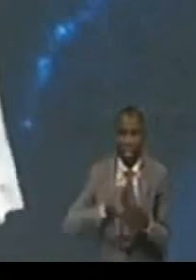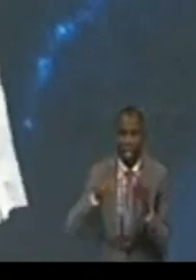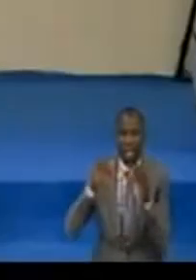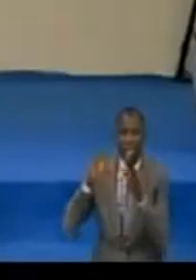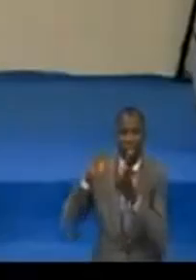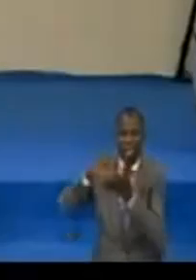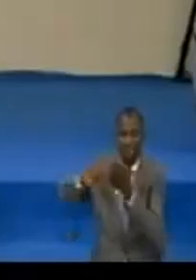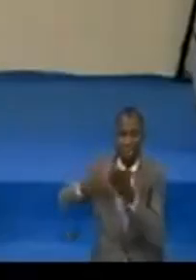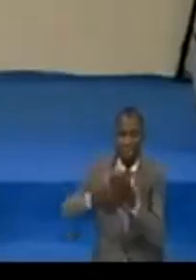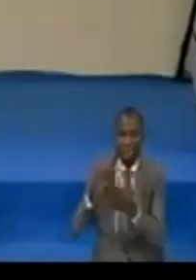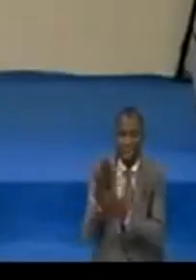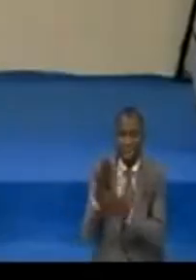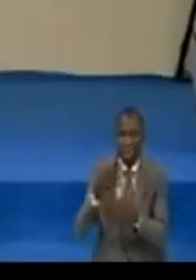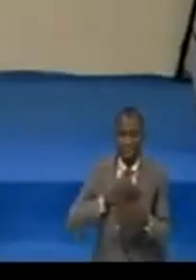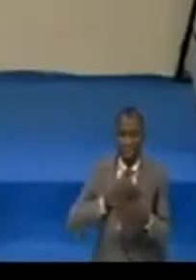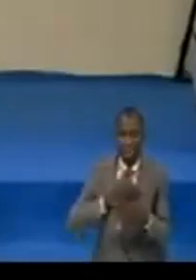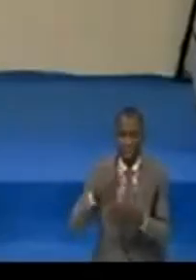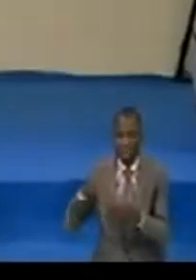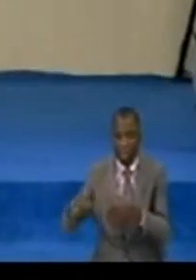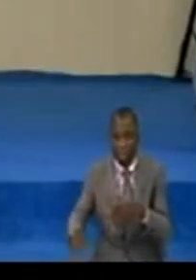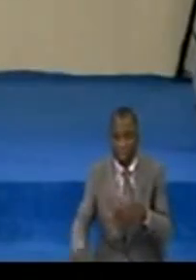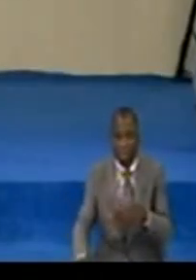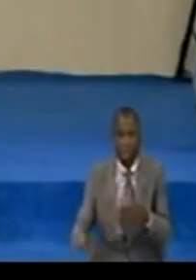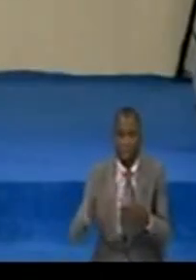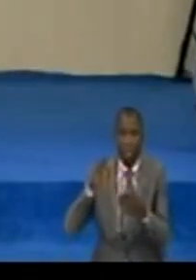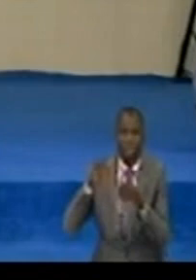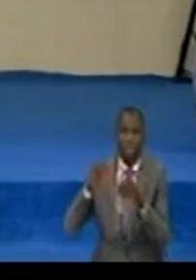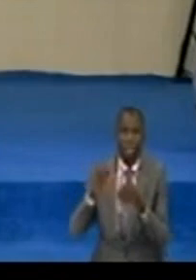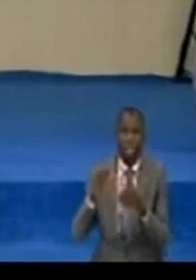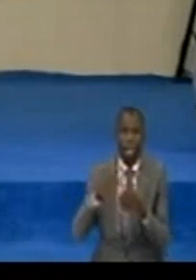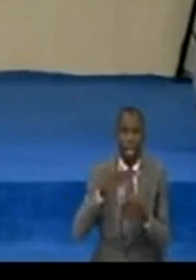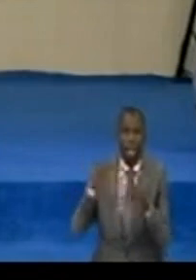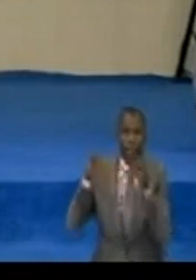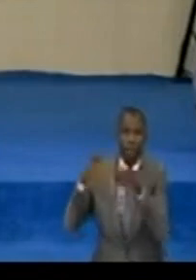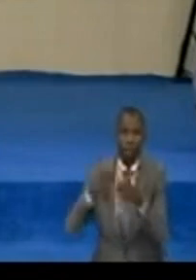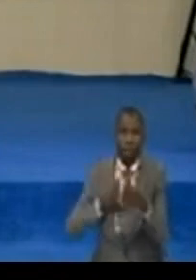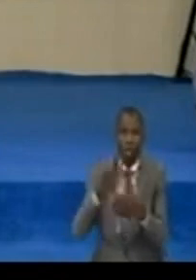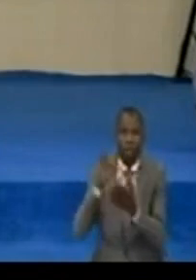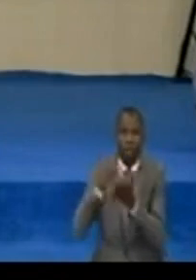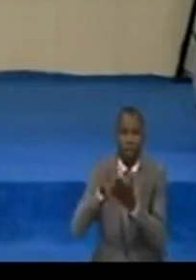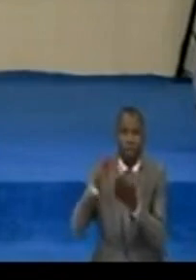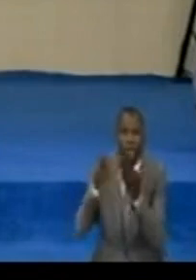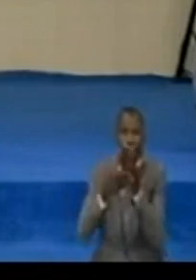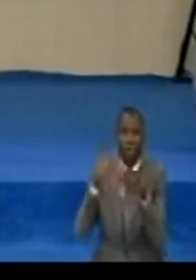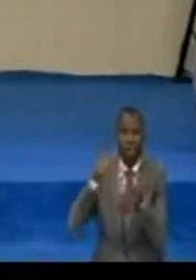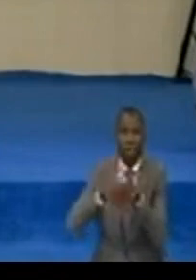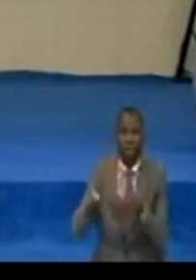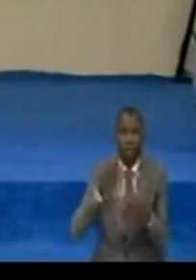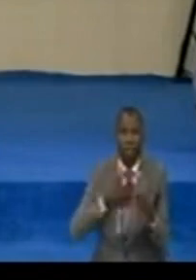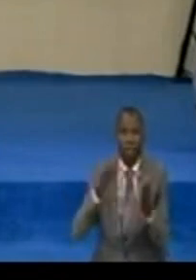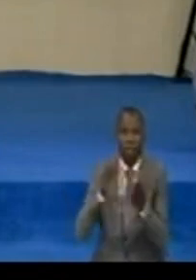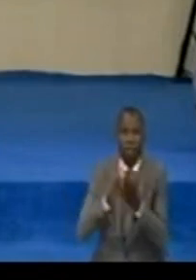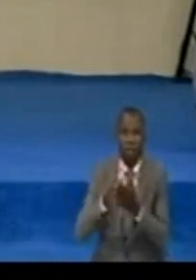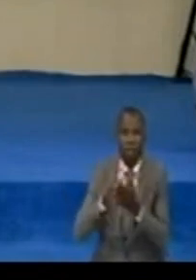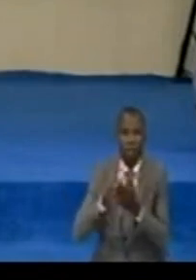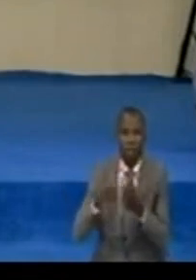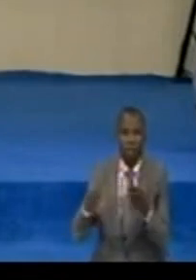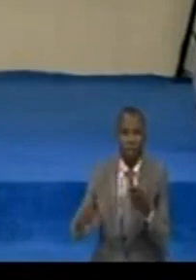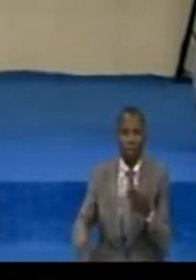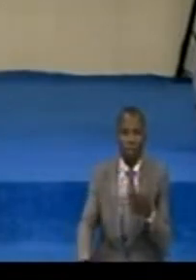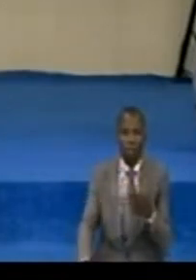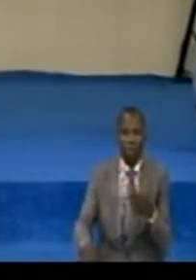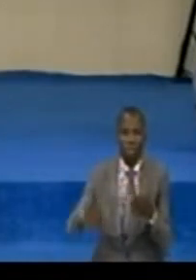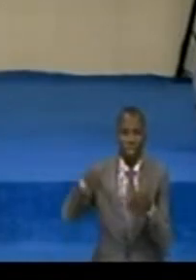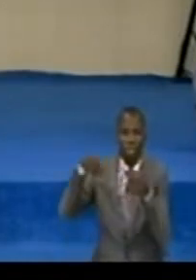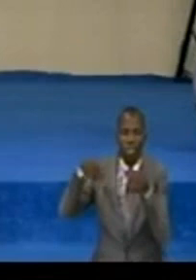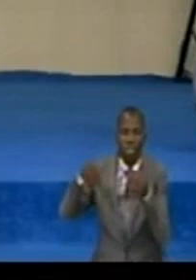I quickly removed my hand from my chest, raised my one hand up, and put my one hand on my knee where I have a severe arthritis, because